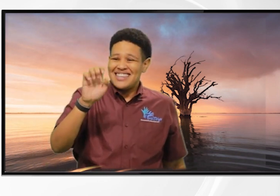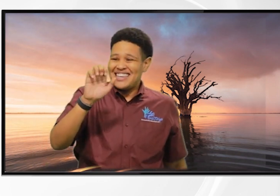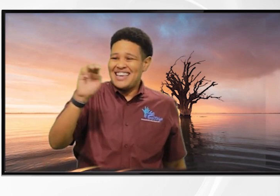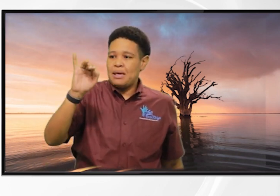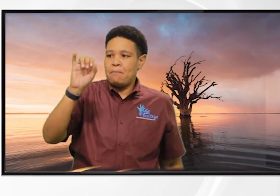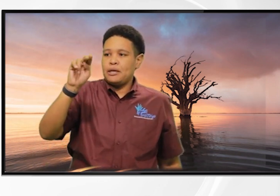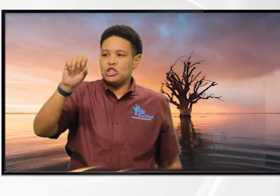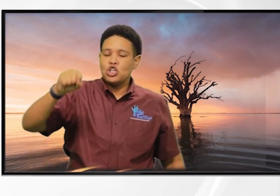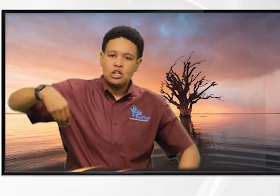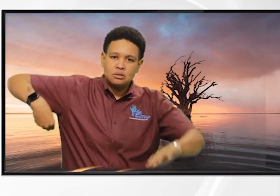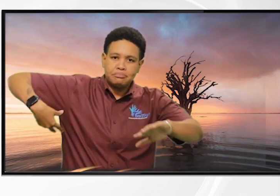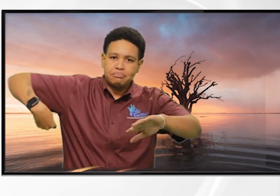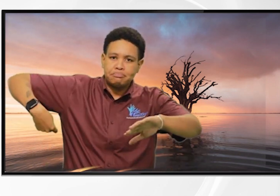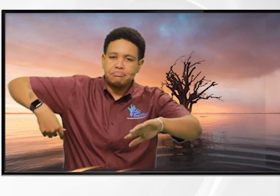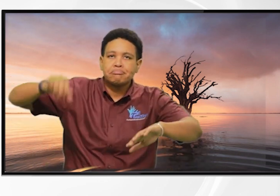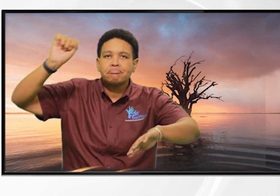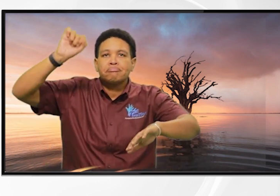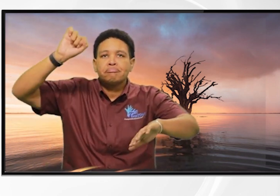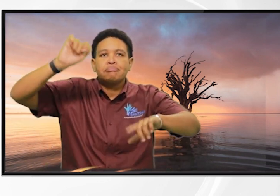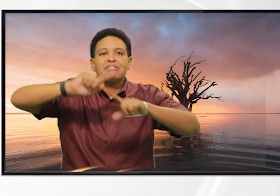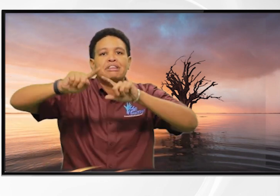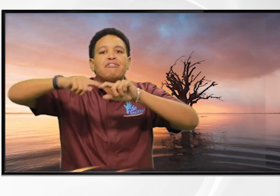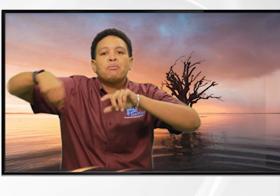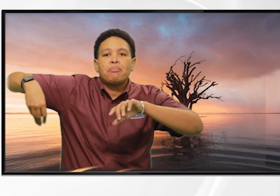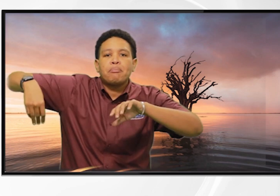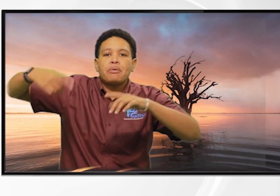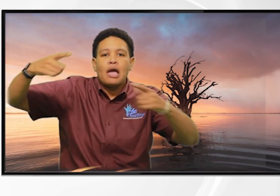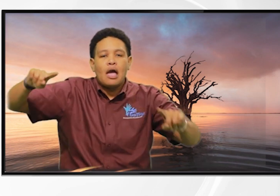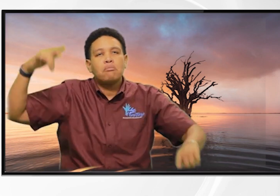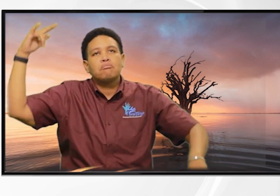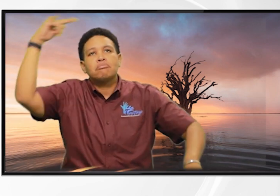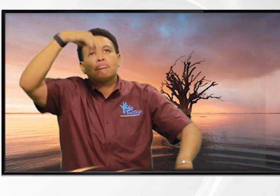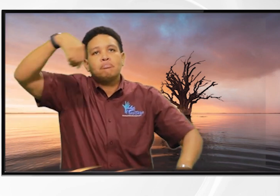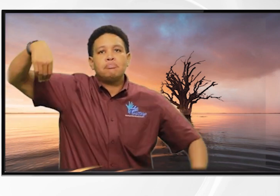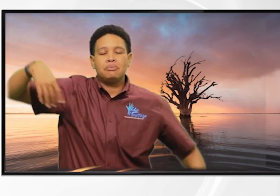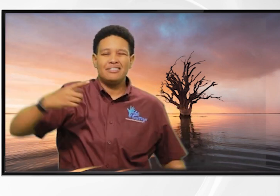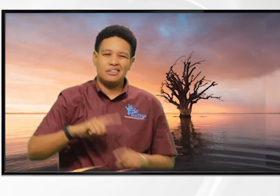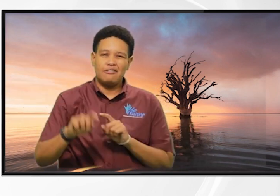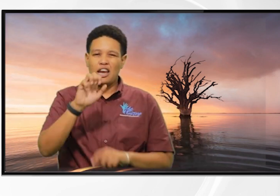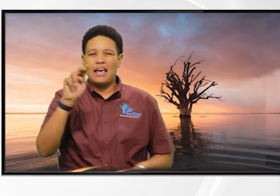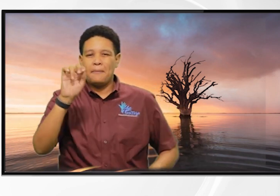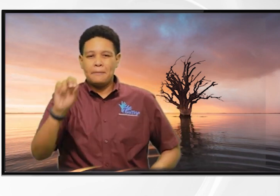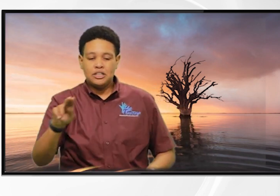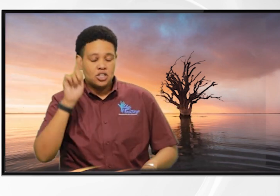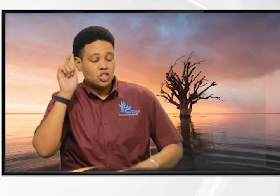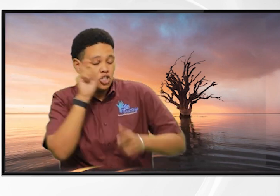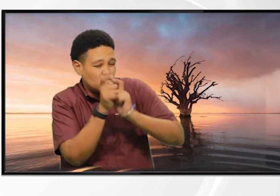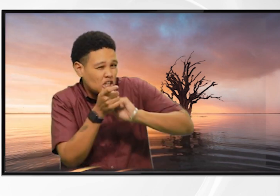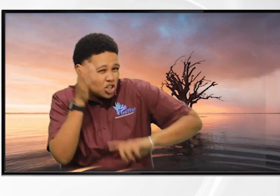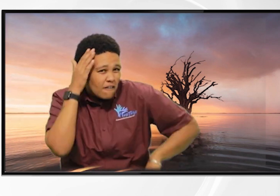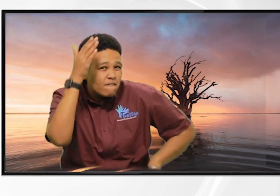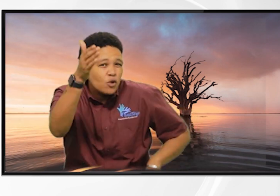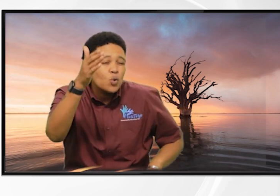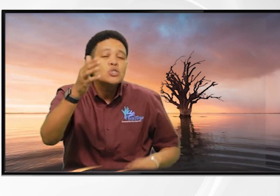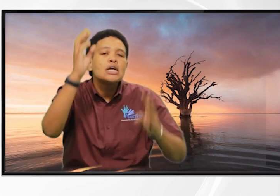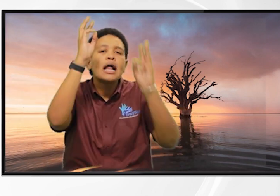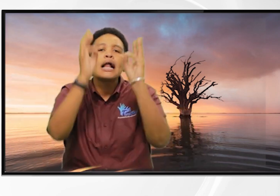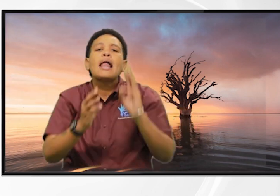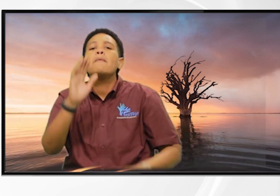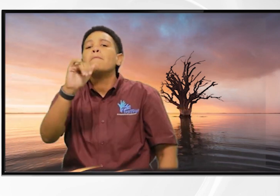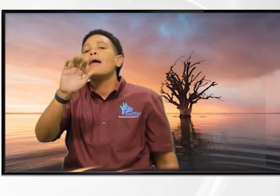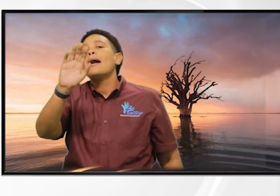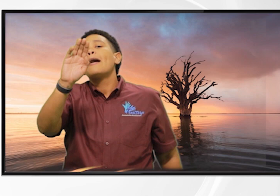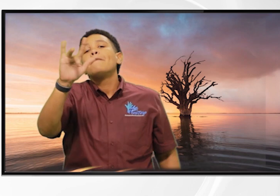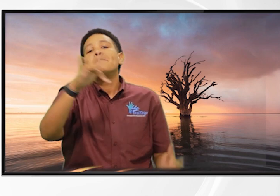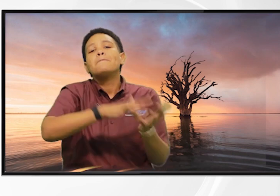emissions. Changes in the future climate seem to be quickly, by mid-century, go beyond the